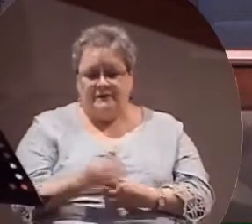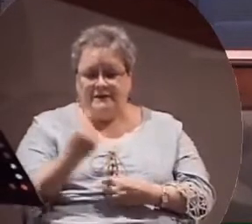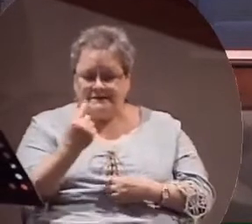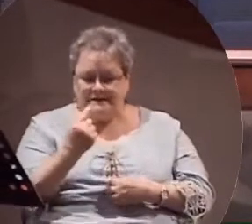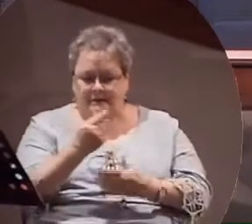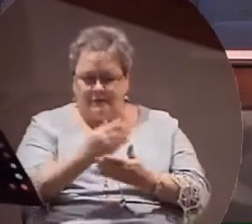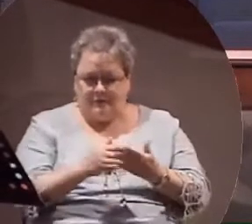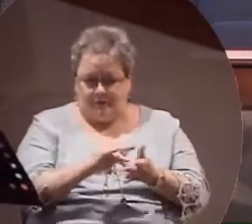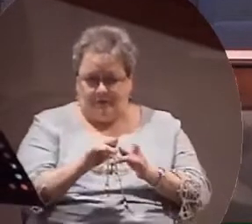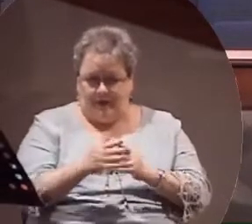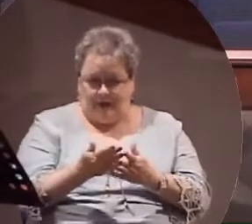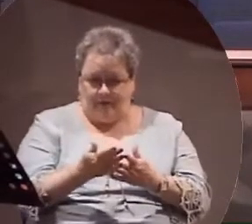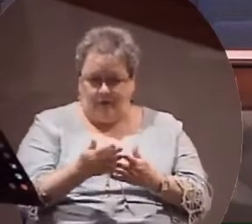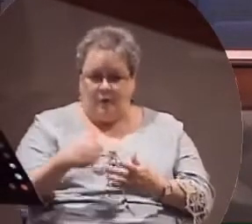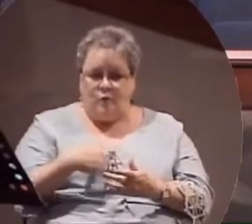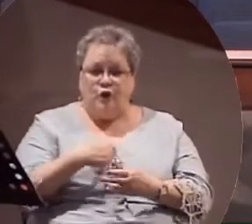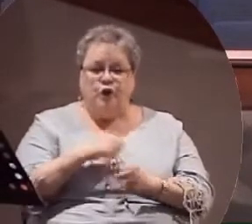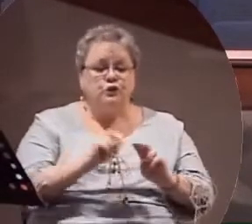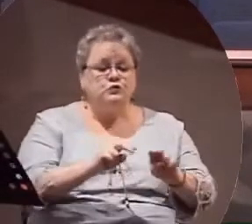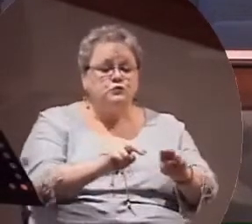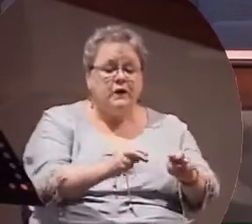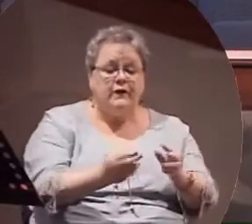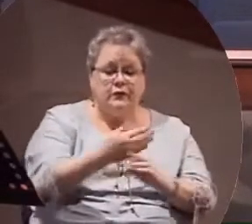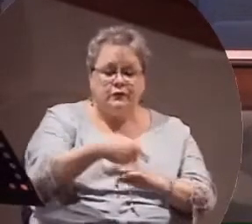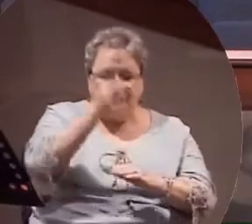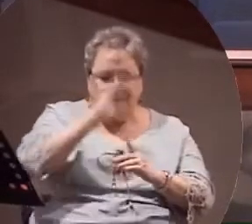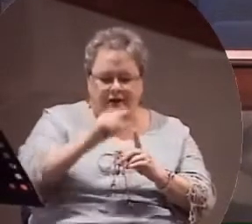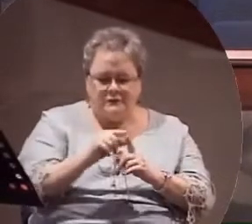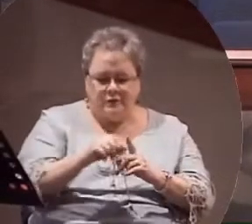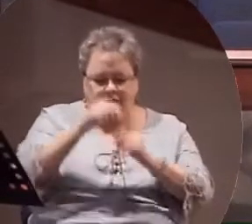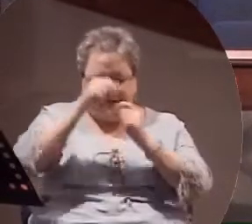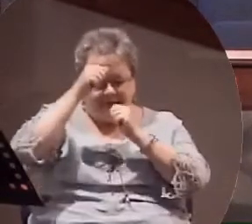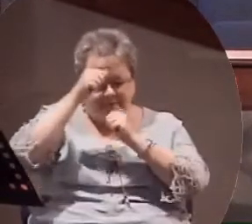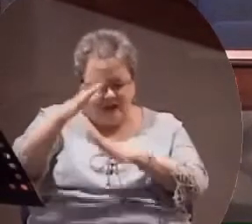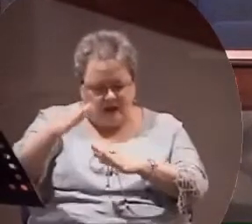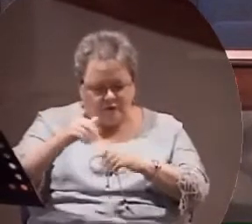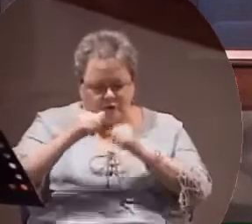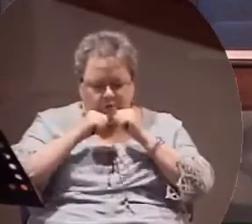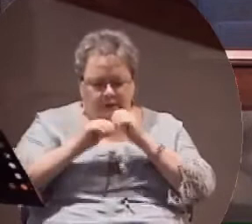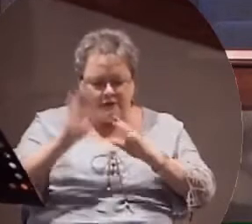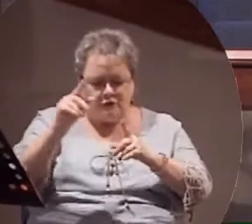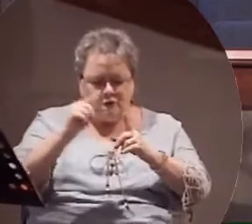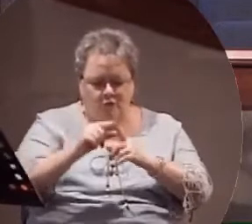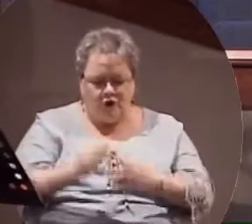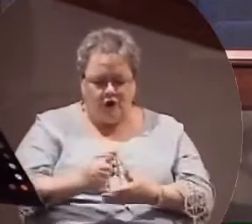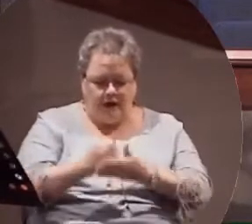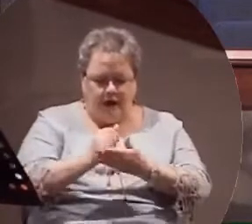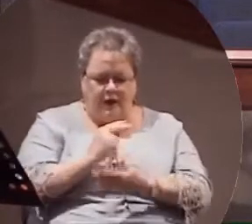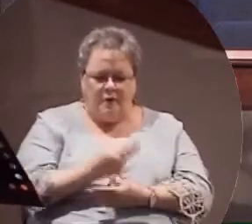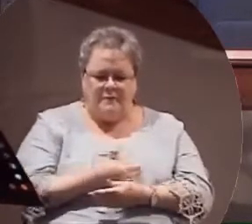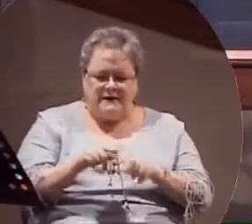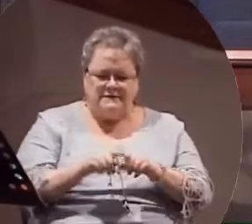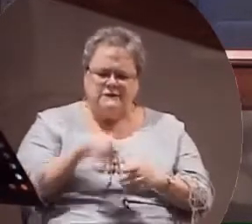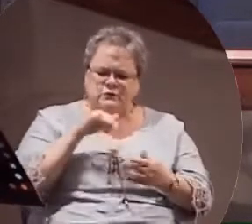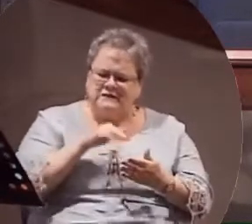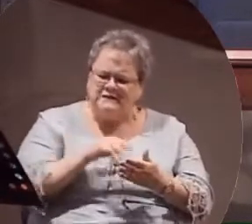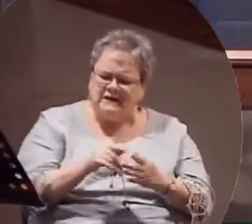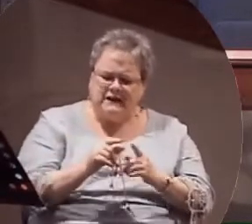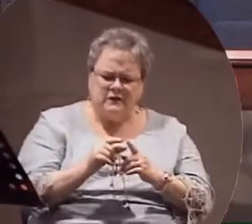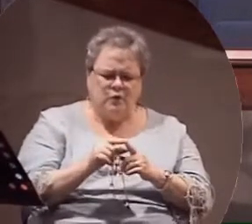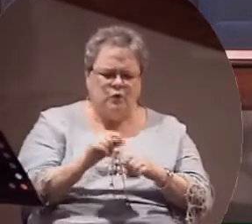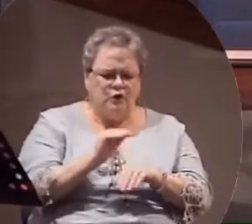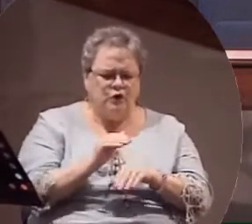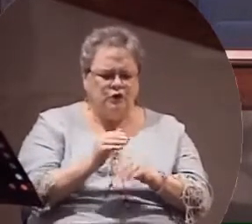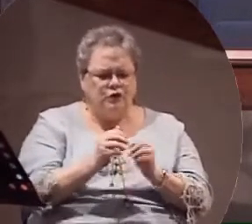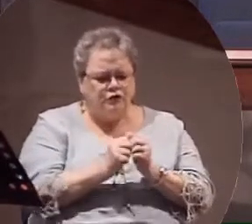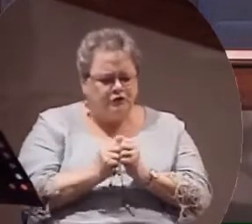and then we're just going to take a trip through God's Word tonight. Let's pray. Father, bless your Word. Help us tonight as we study the Word together.